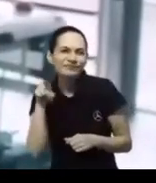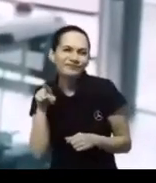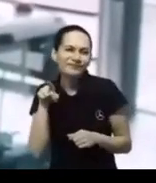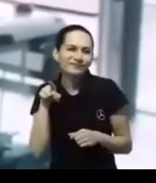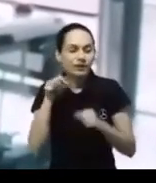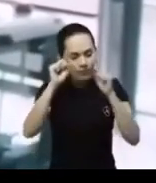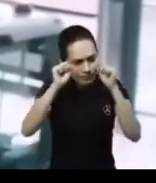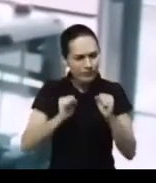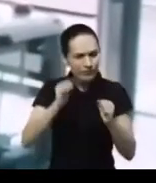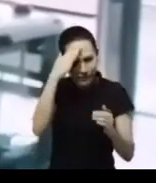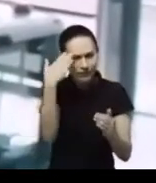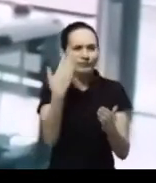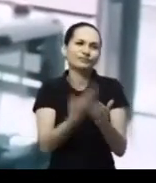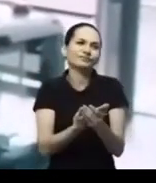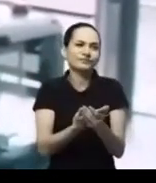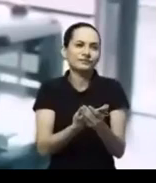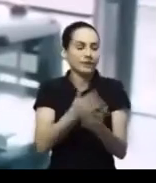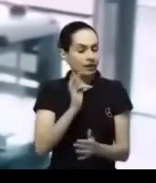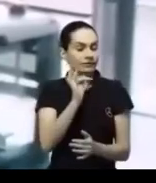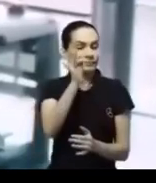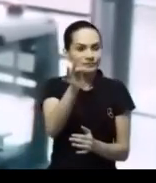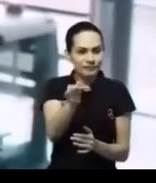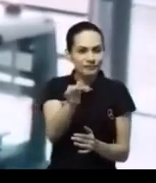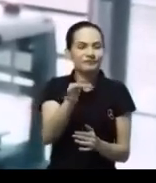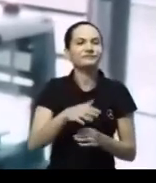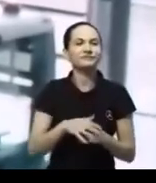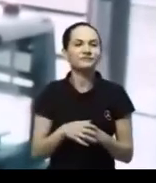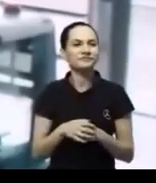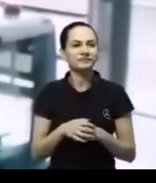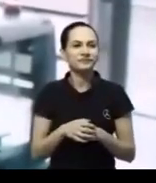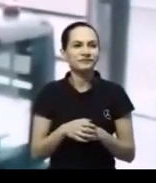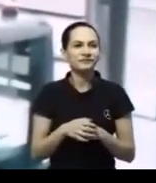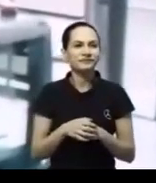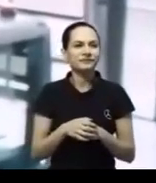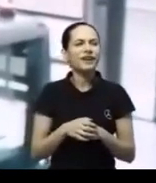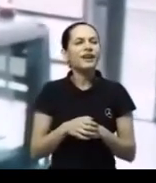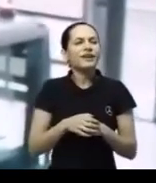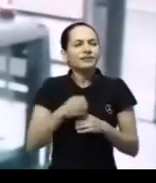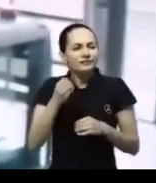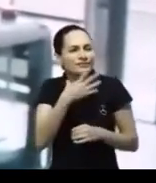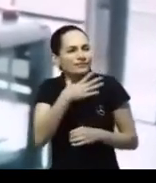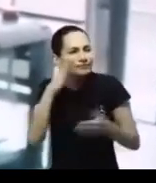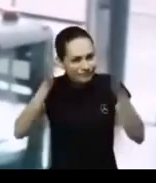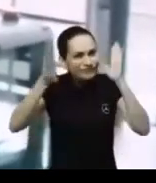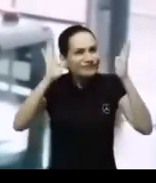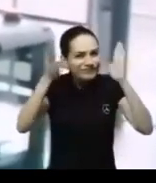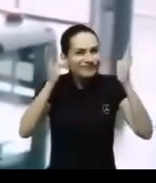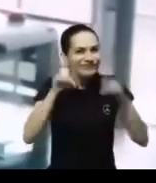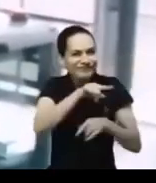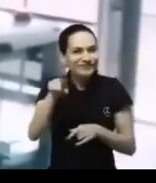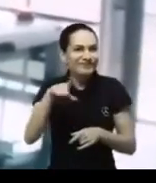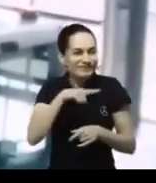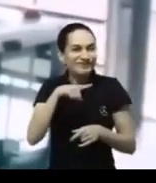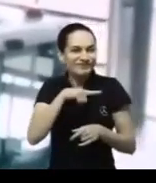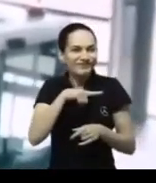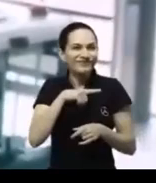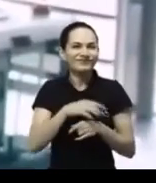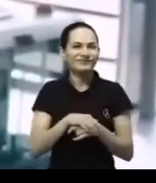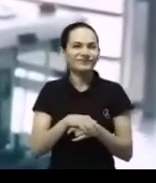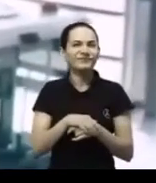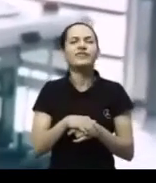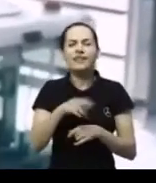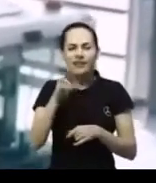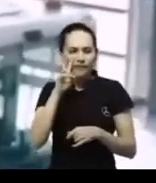one reason to be confident about the future. With the new Actros, you have a great truck that meets the needs of